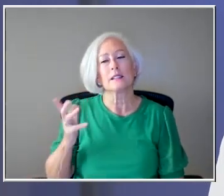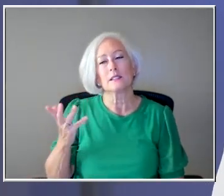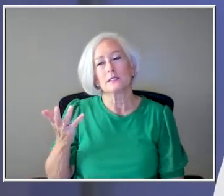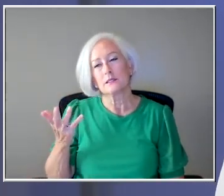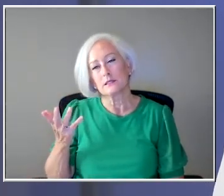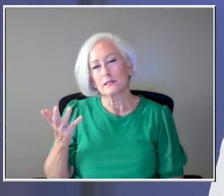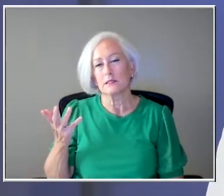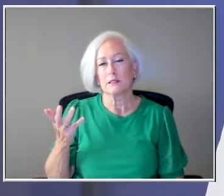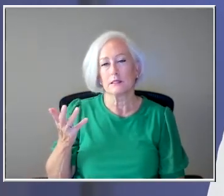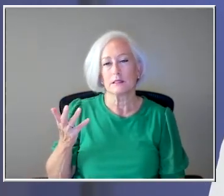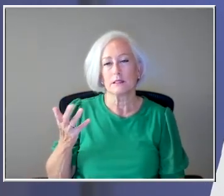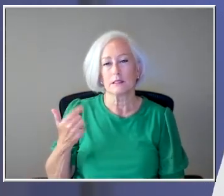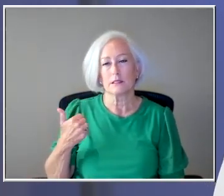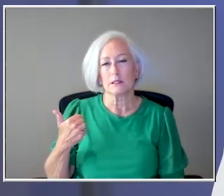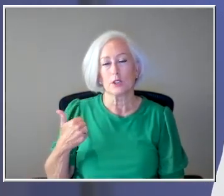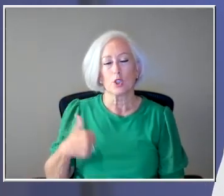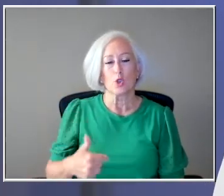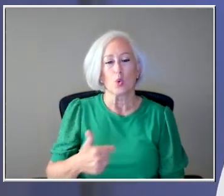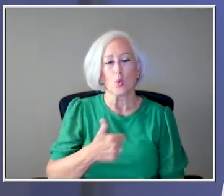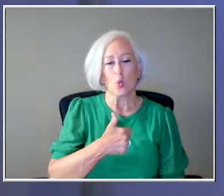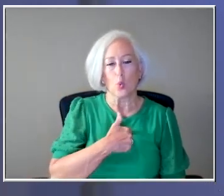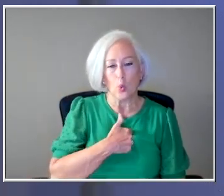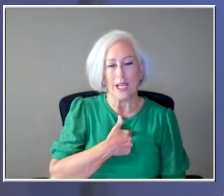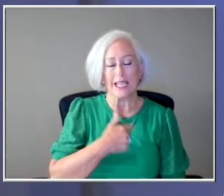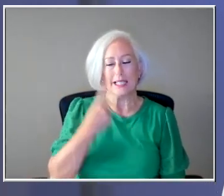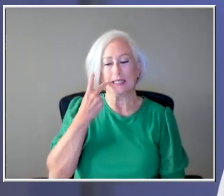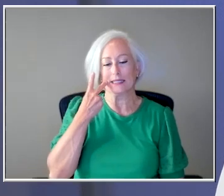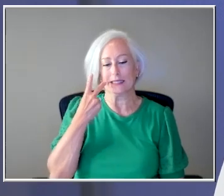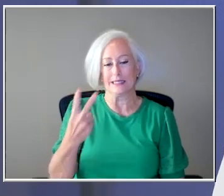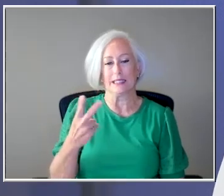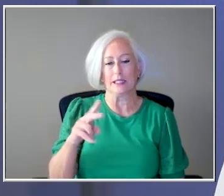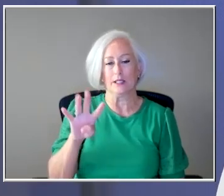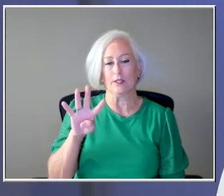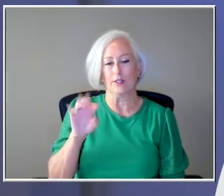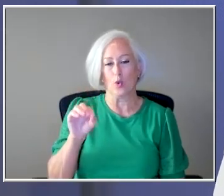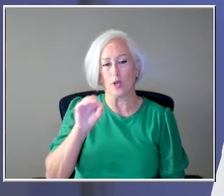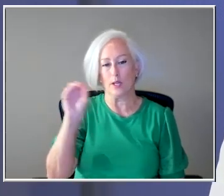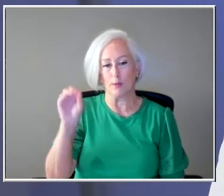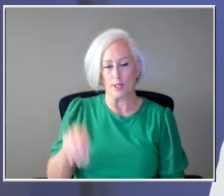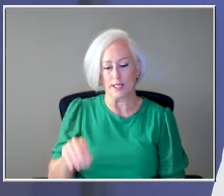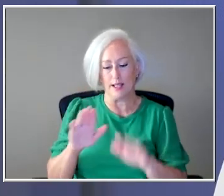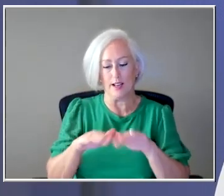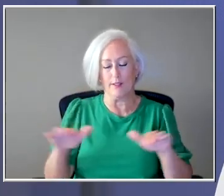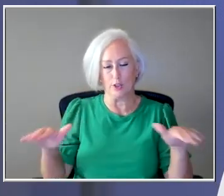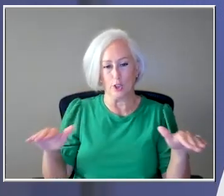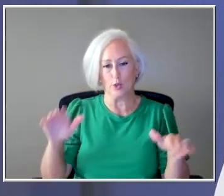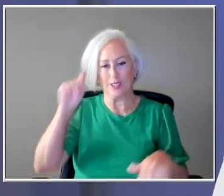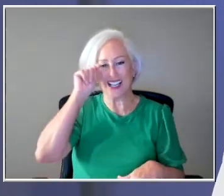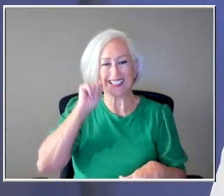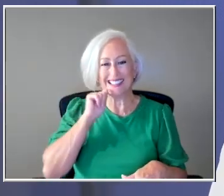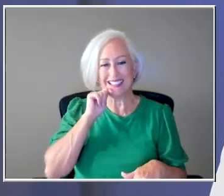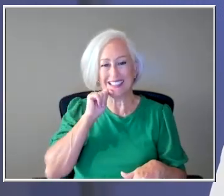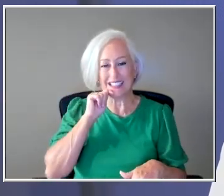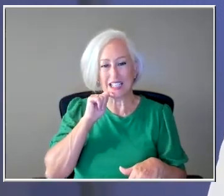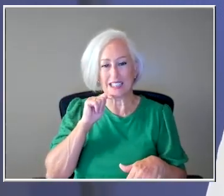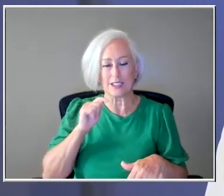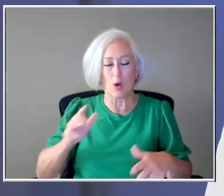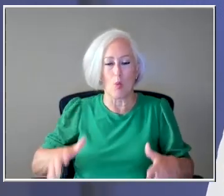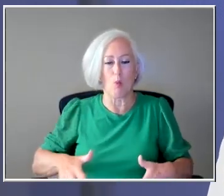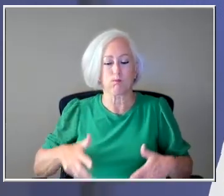what we're plagued with is 40% of children and adolescents are overweight to obese.